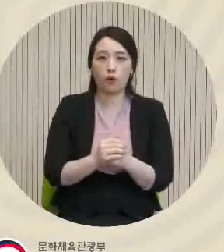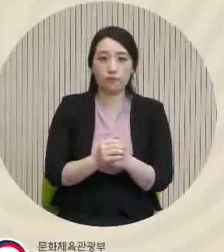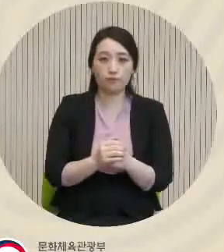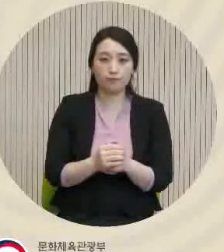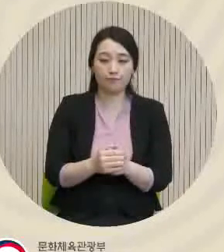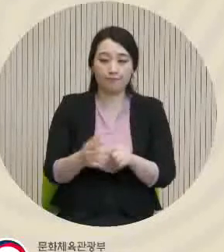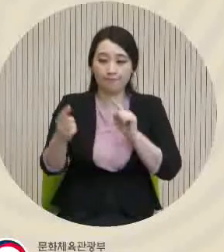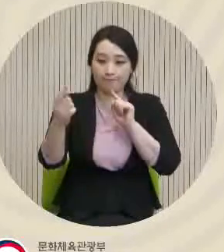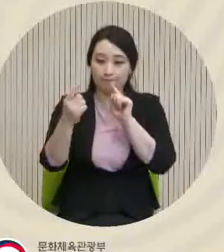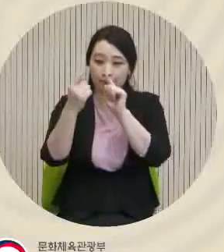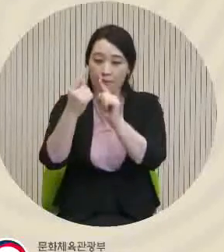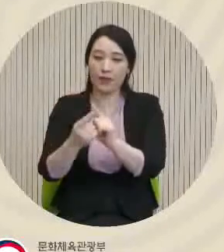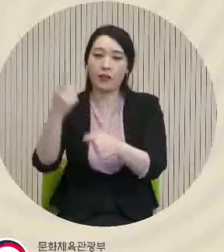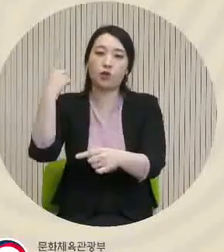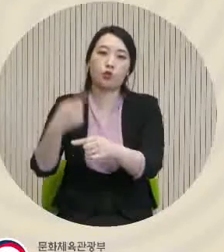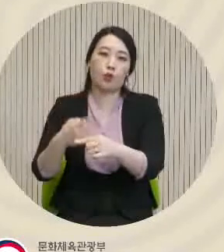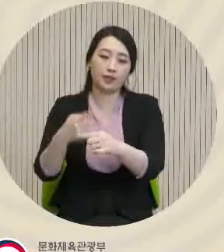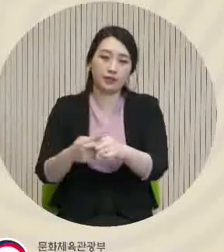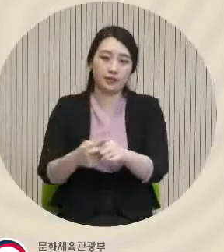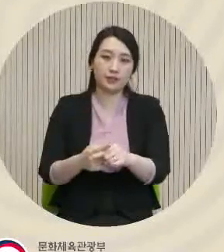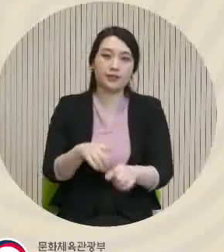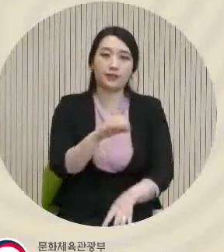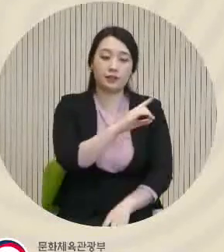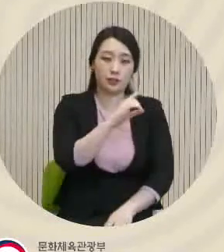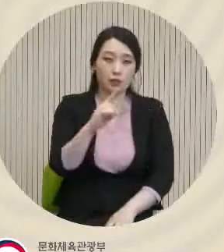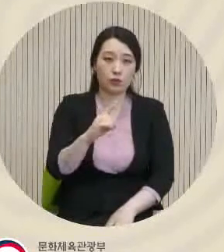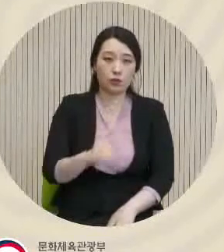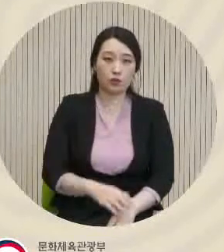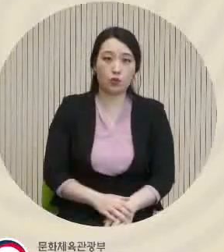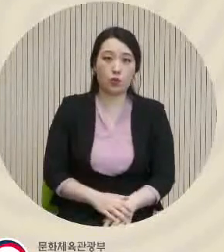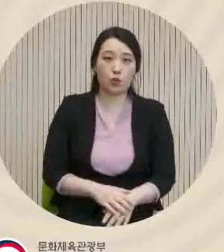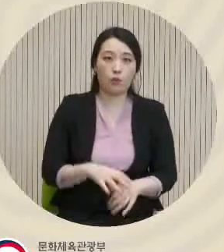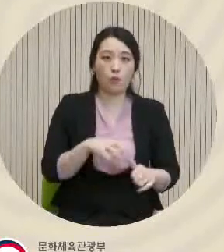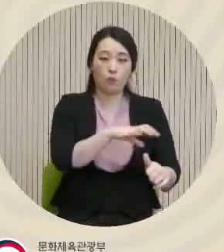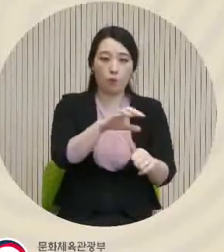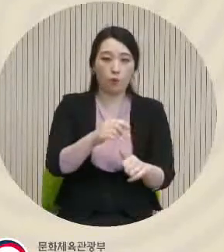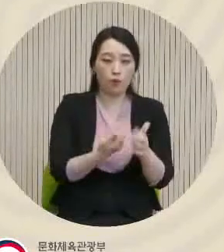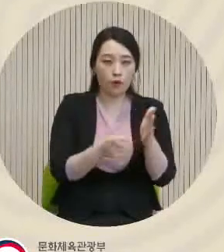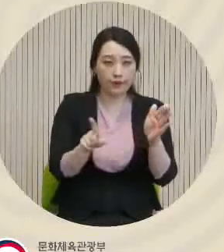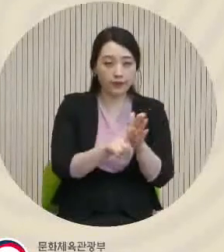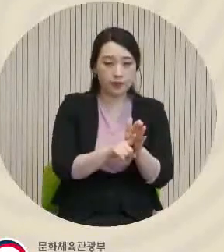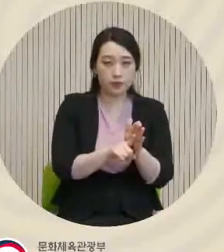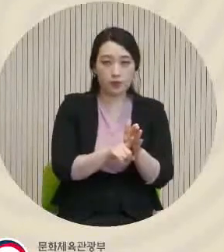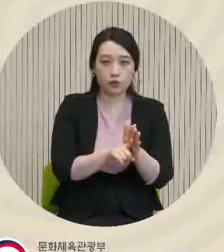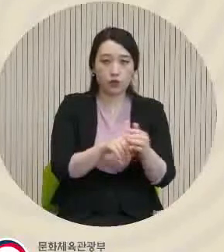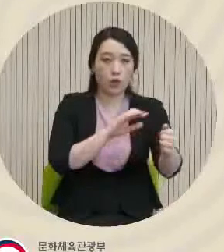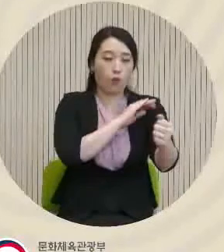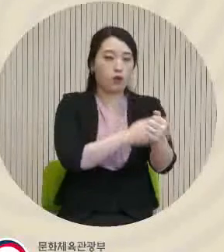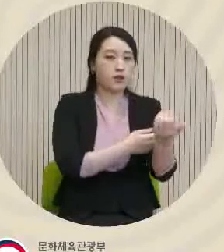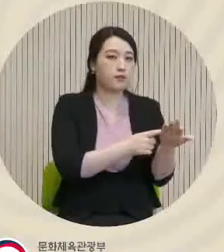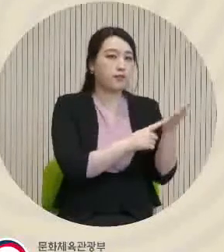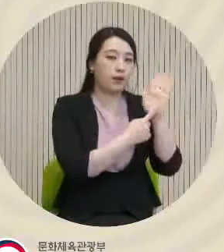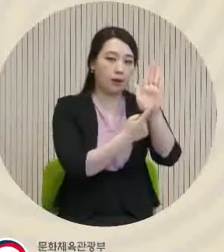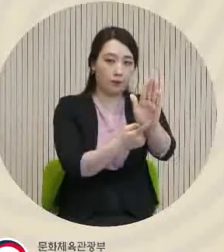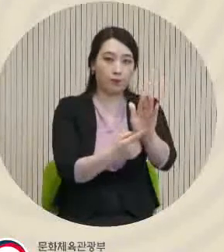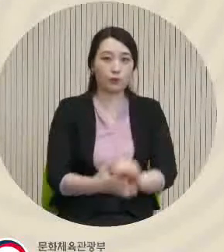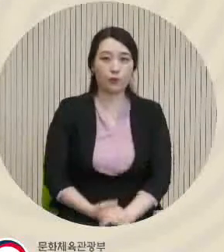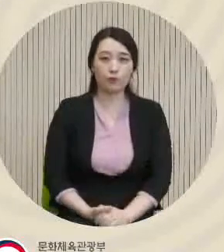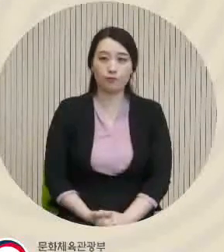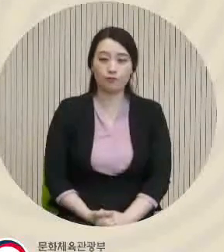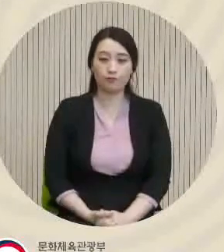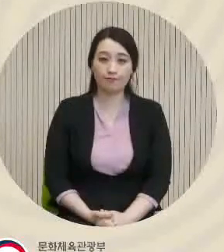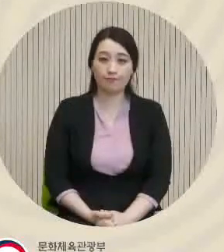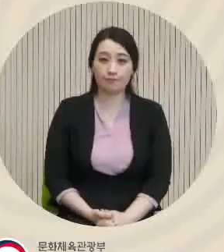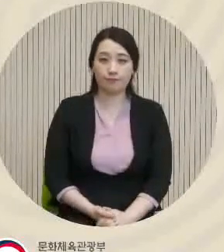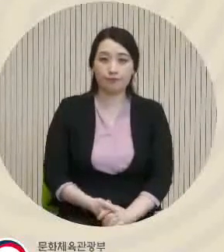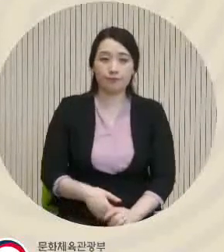released the General Comment Number 25 on children's rights in relation to the digital environment. And also